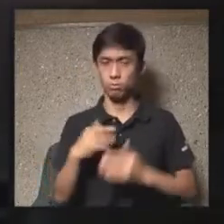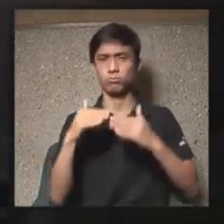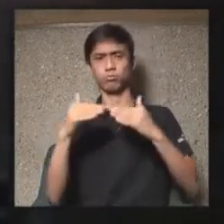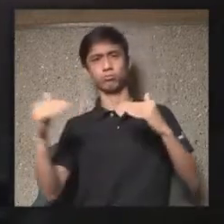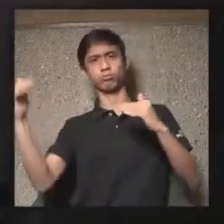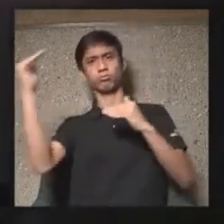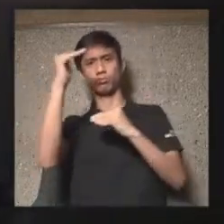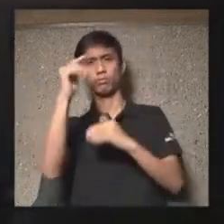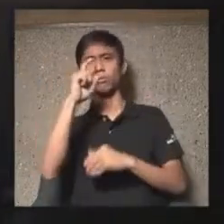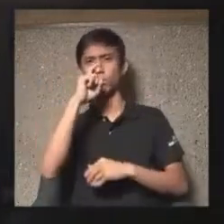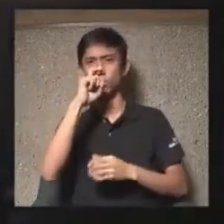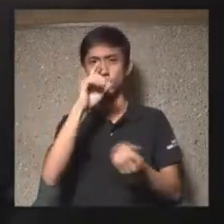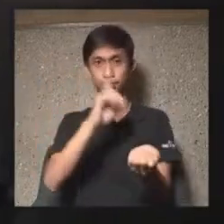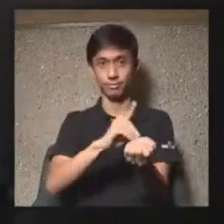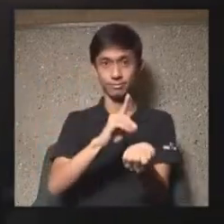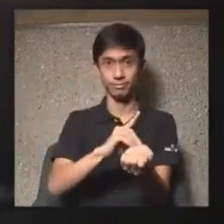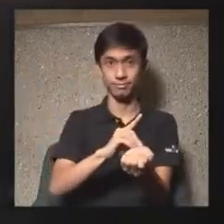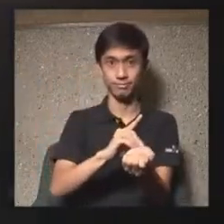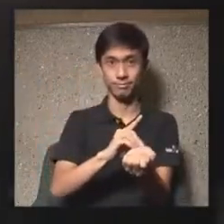look?